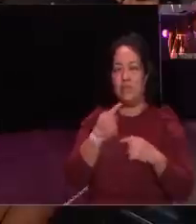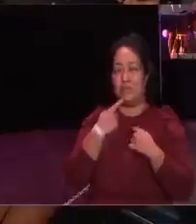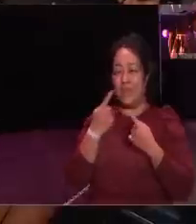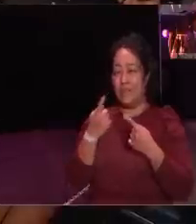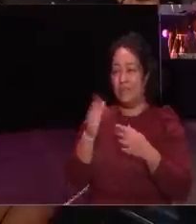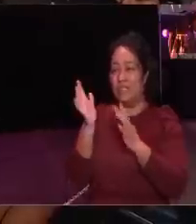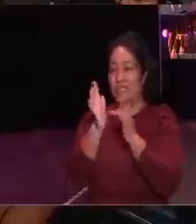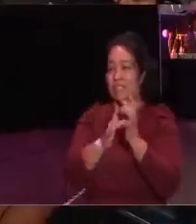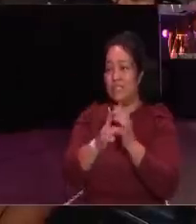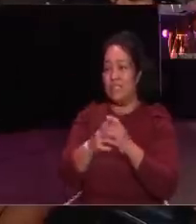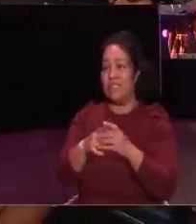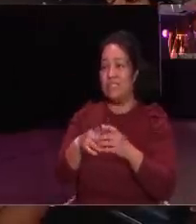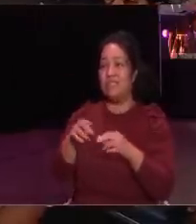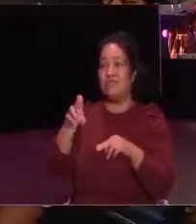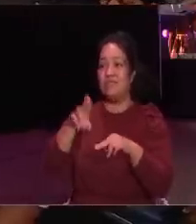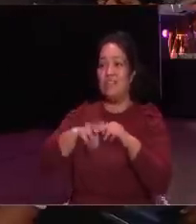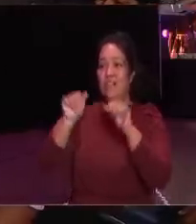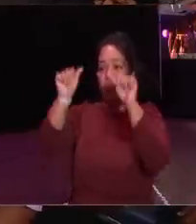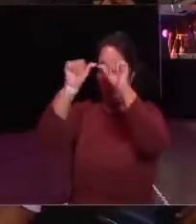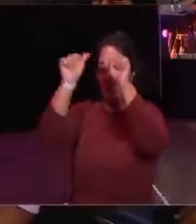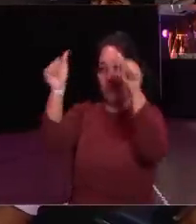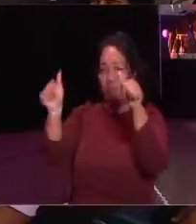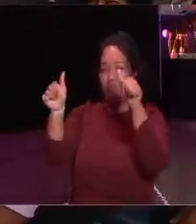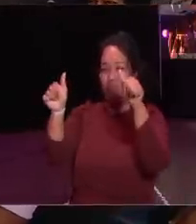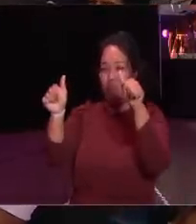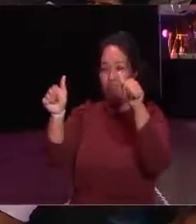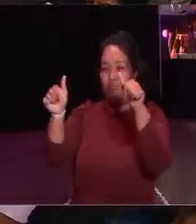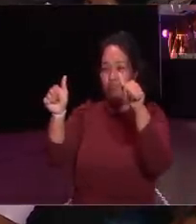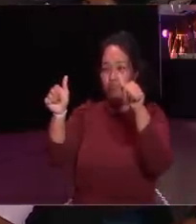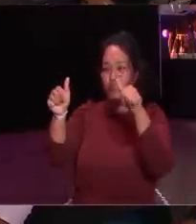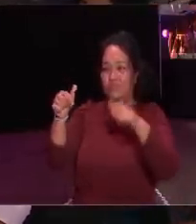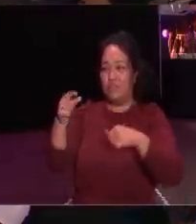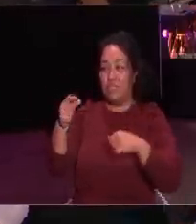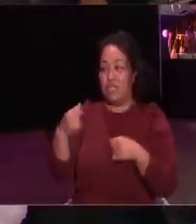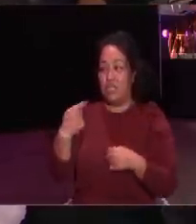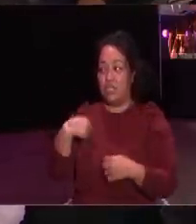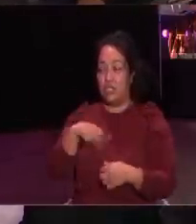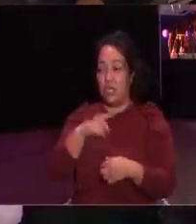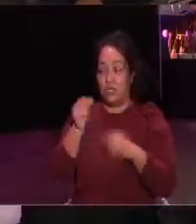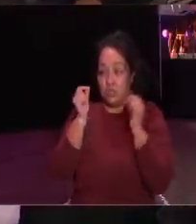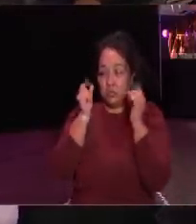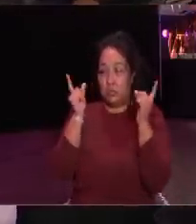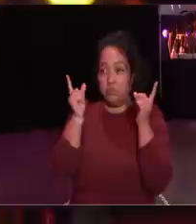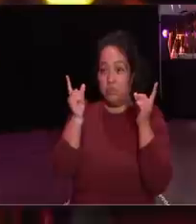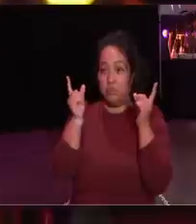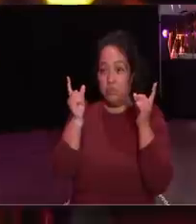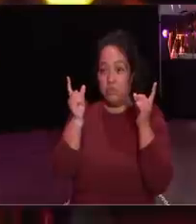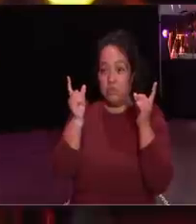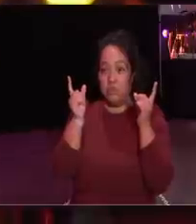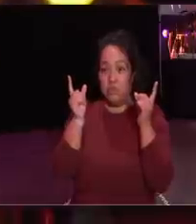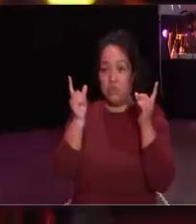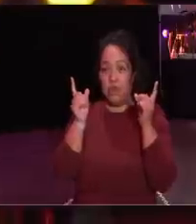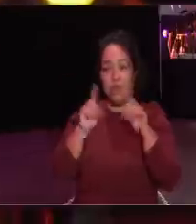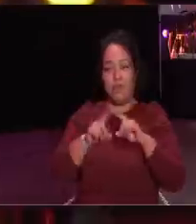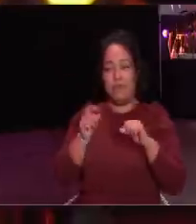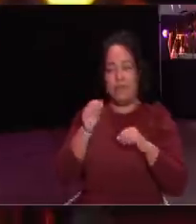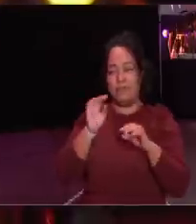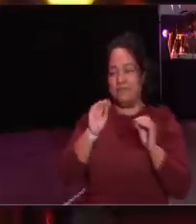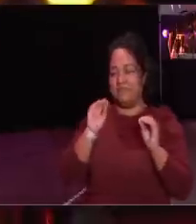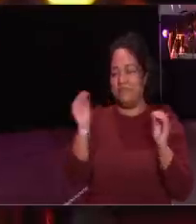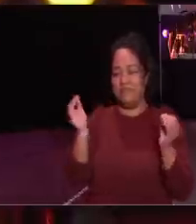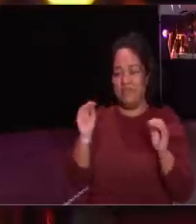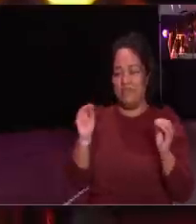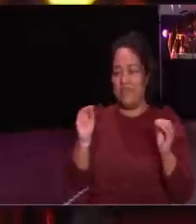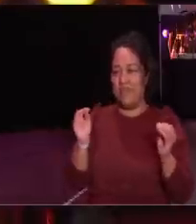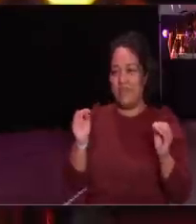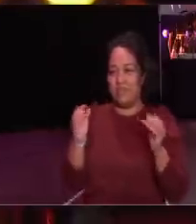throne. A nosotros nos tomó por sorpresa. It took us by surprise. Pero a Dios nada lo toma por But nothing takes God by surprise.